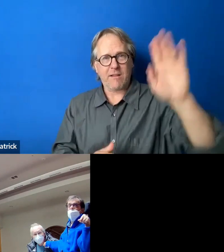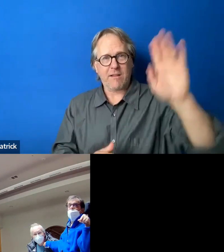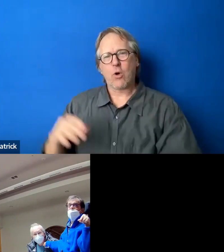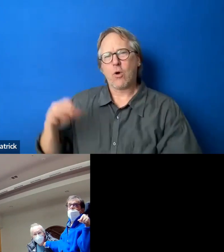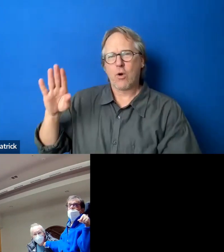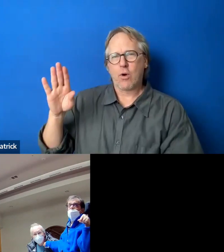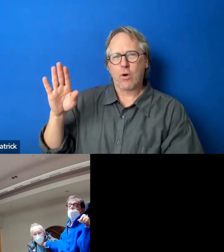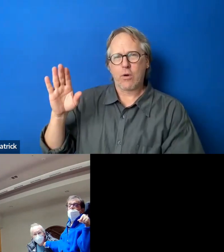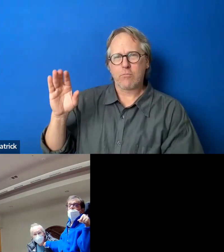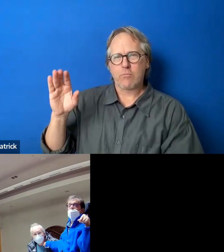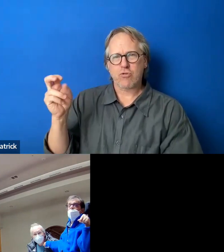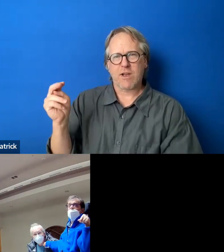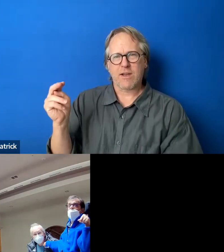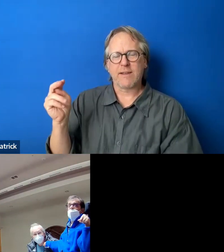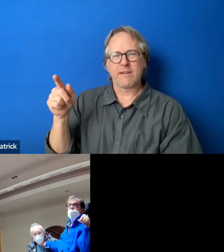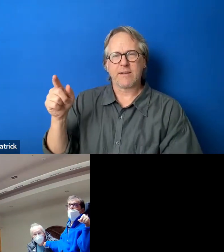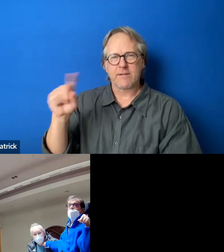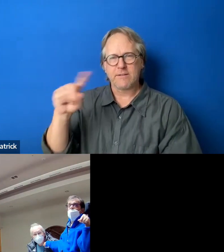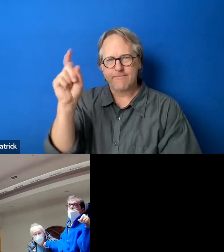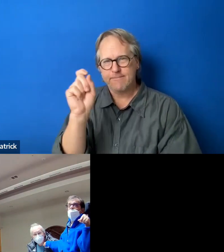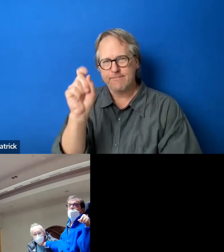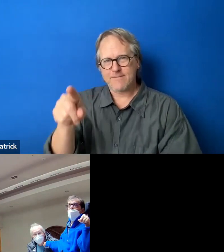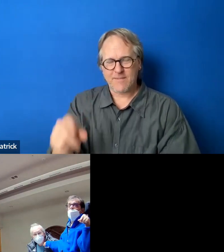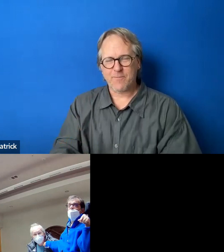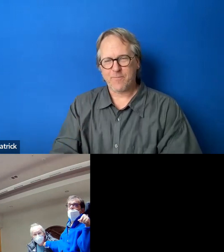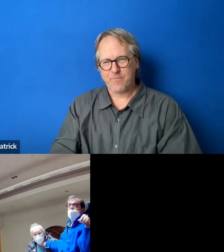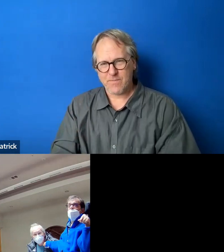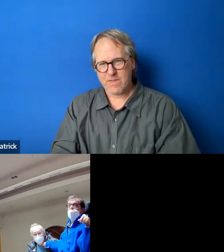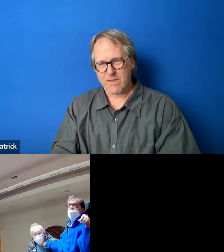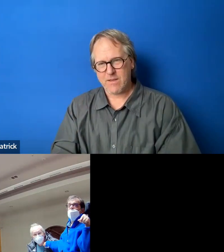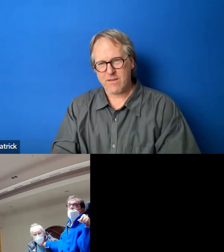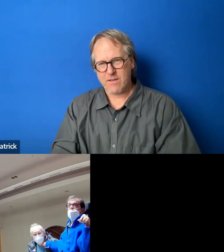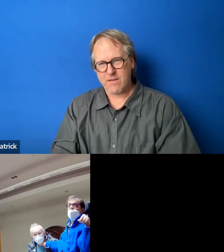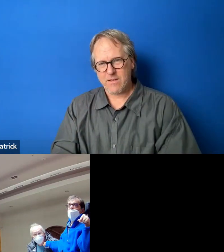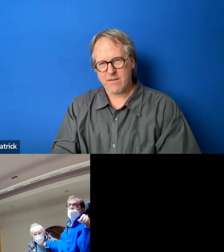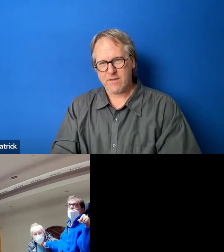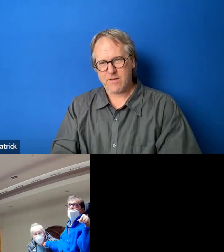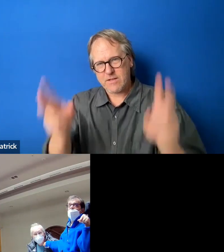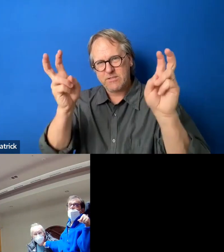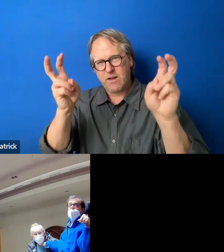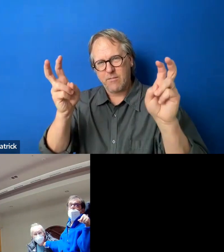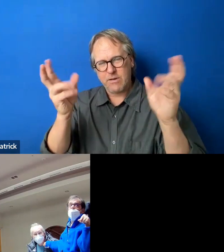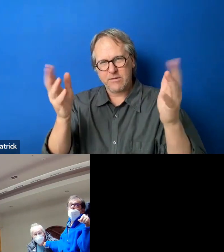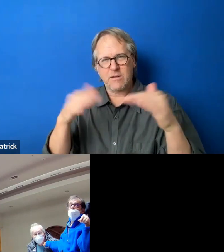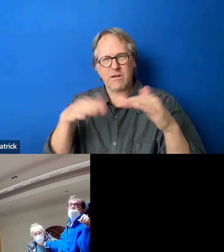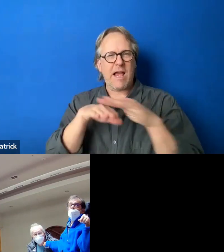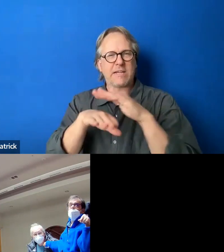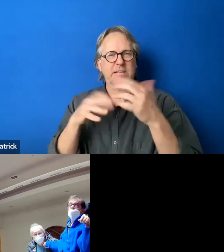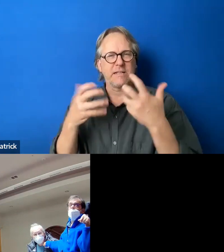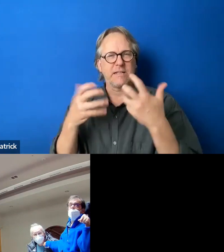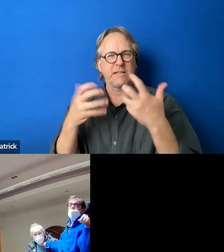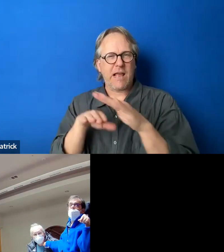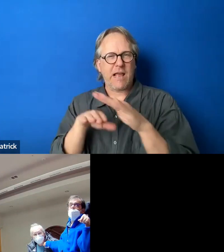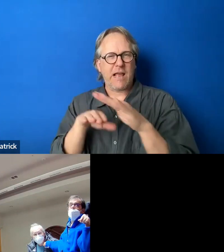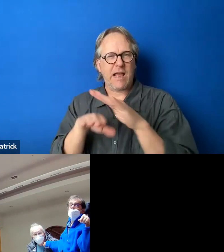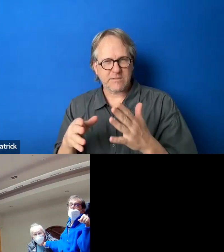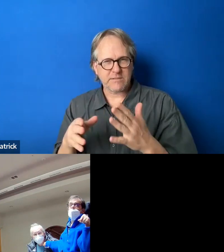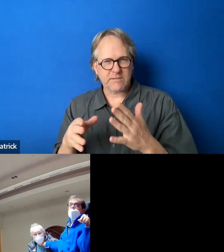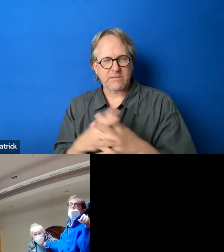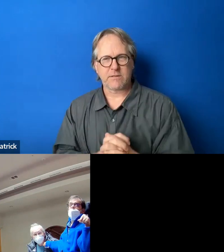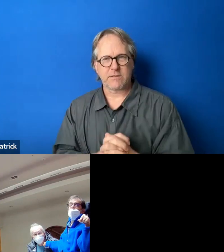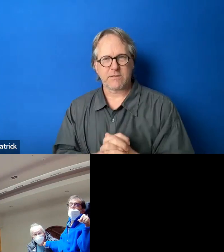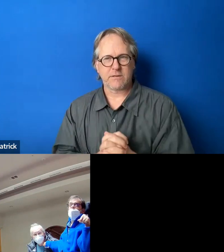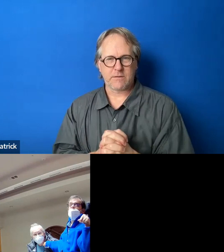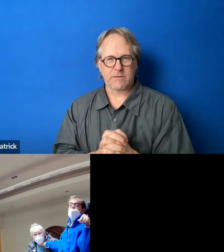of access. So Brian sent this on the topic of access. Is extremely